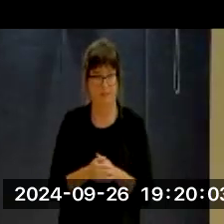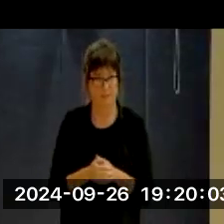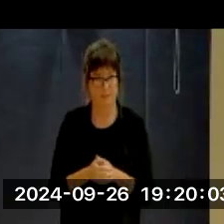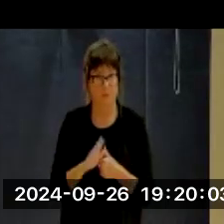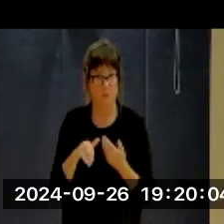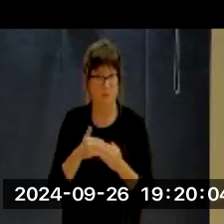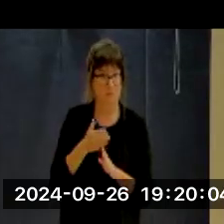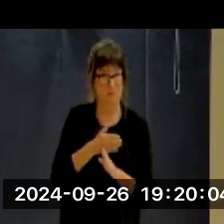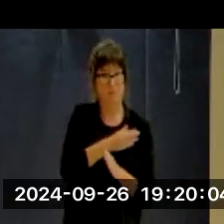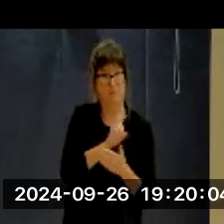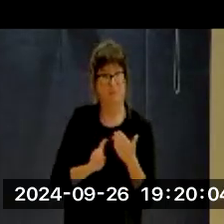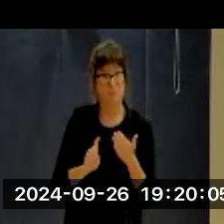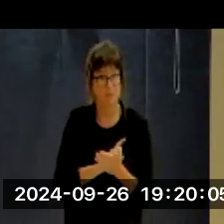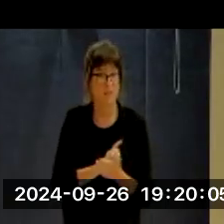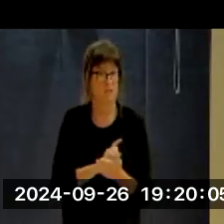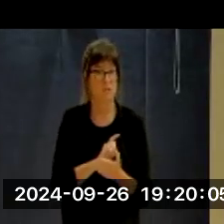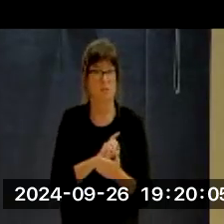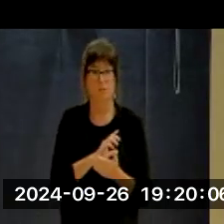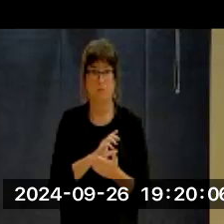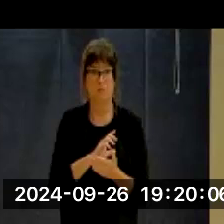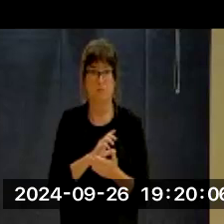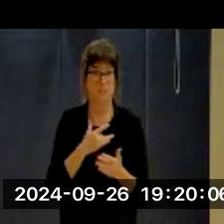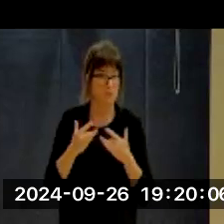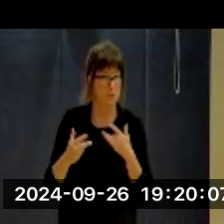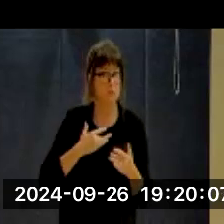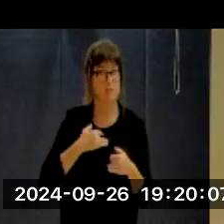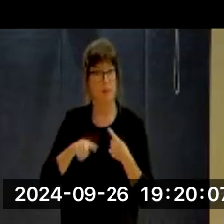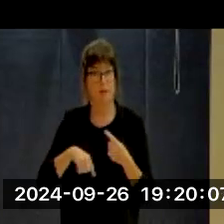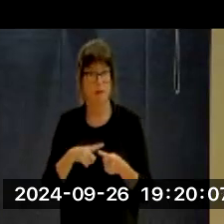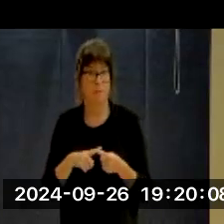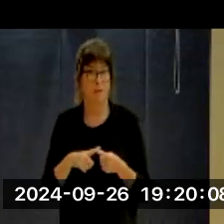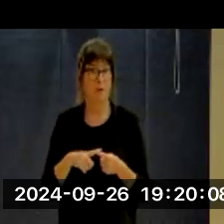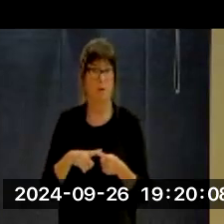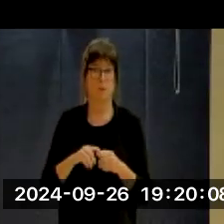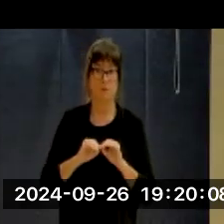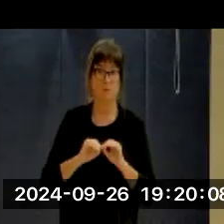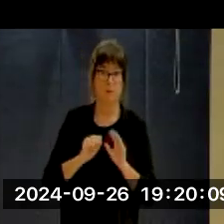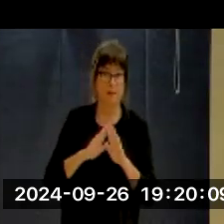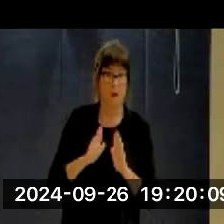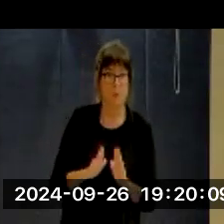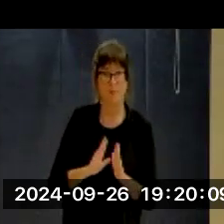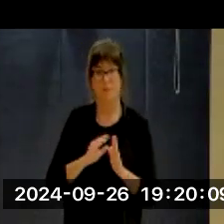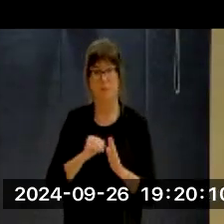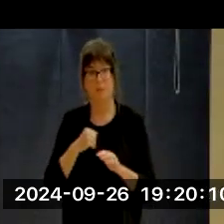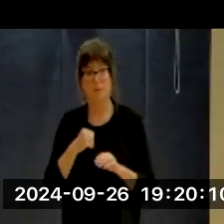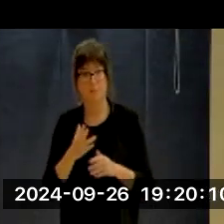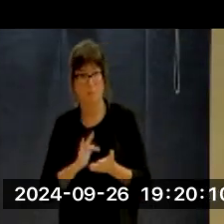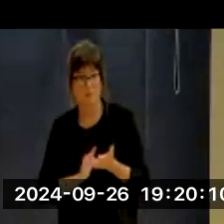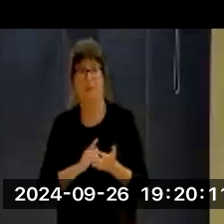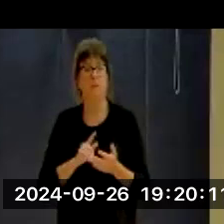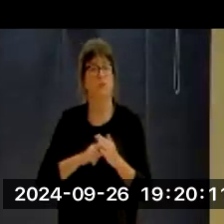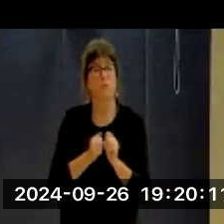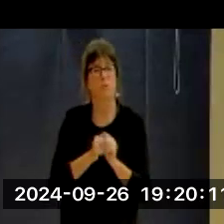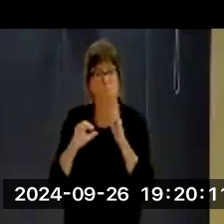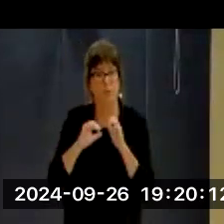previous discrimination and concerns about being unhoused, medical, that starts with communication. He wouldn't even